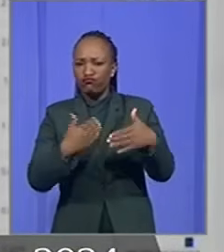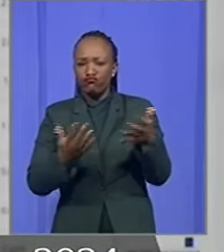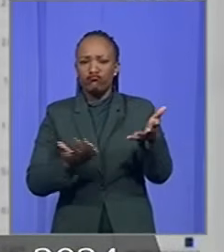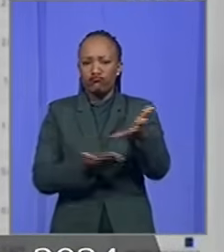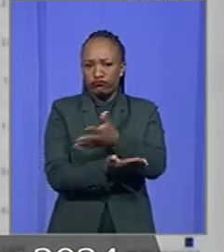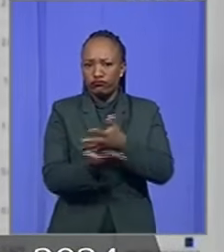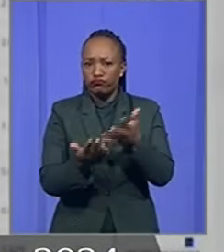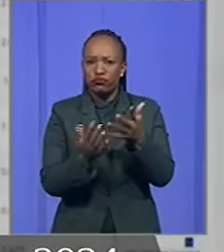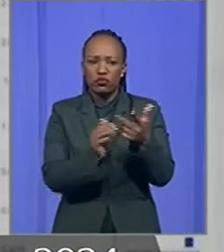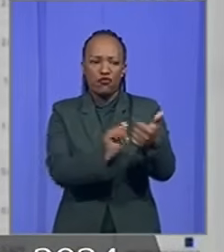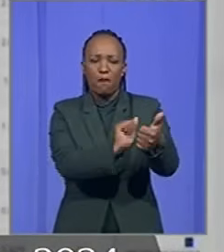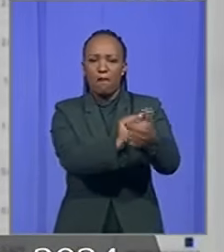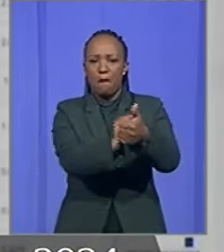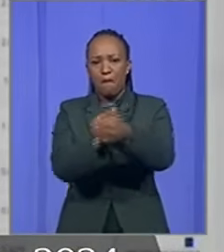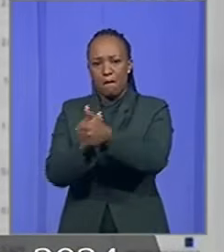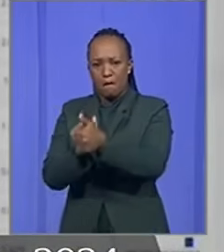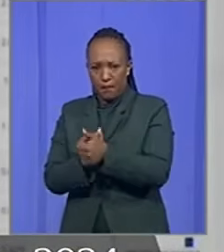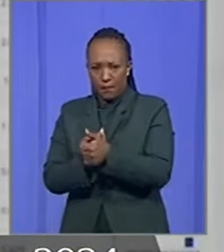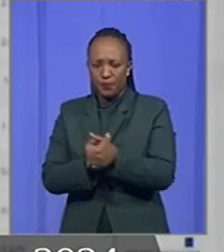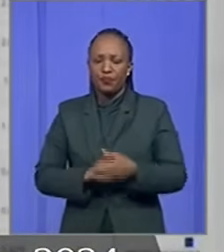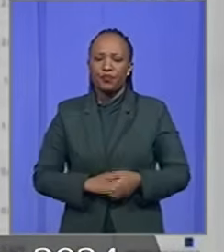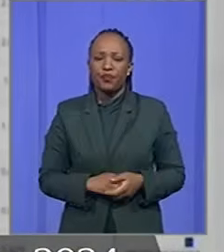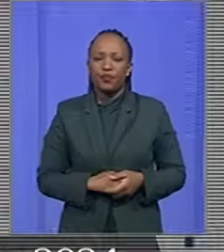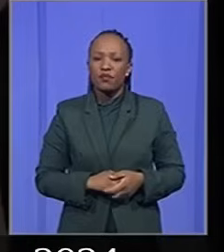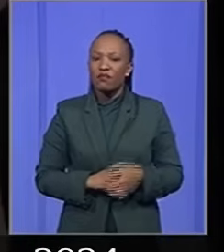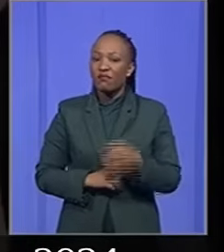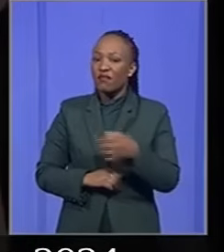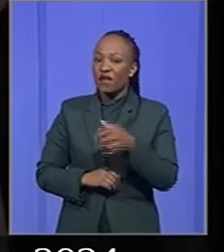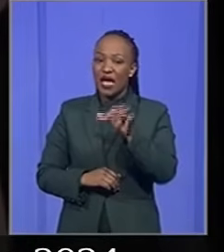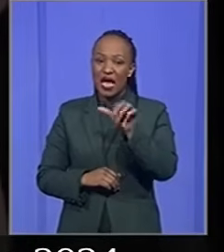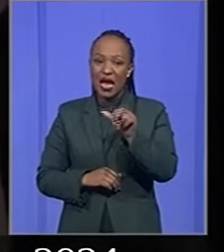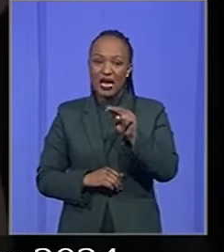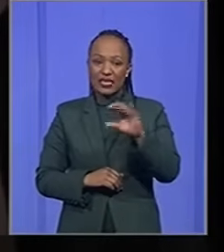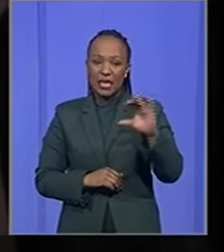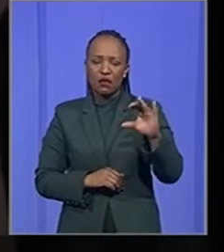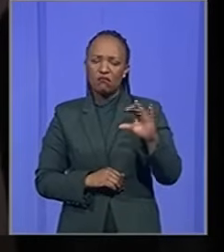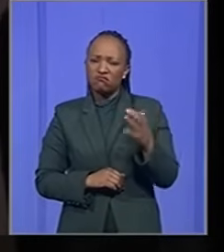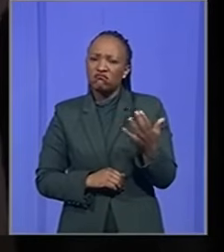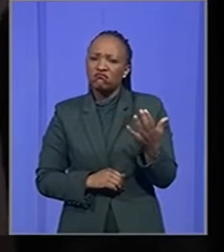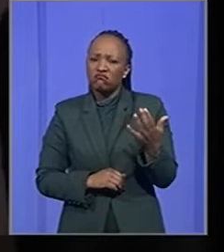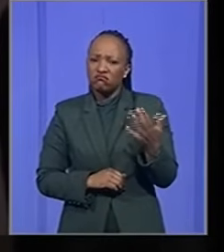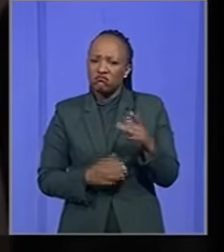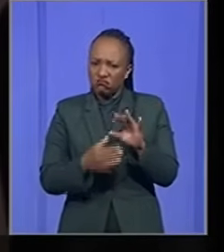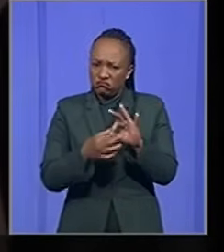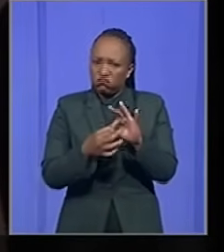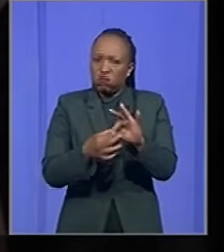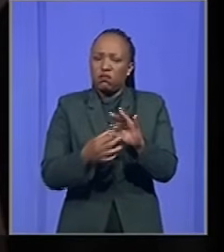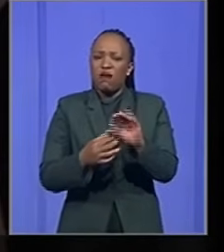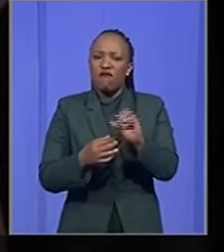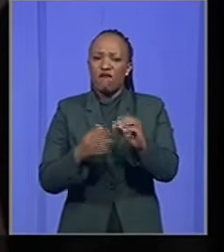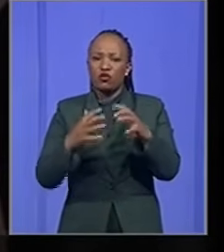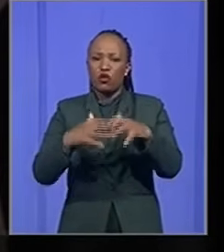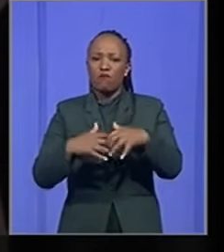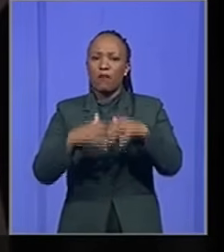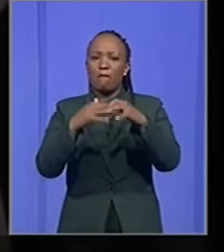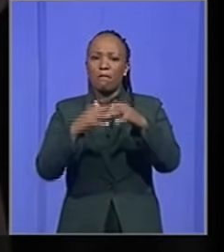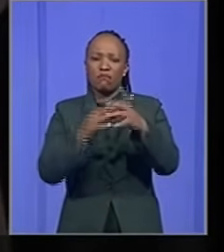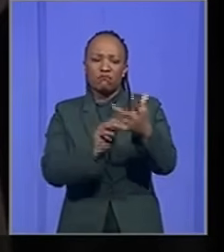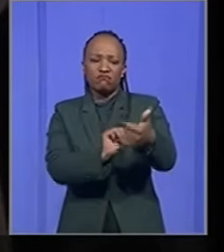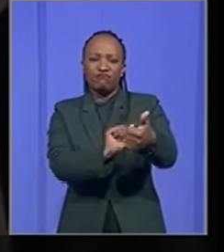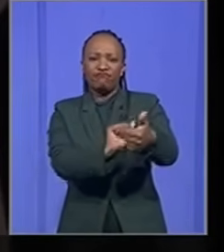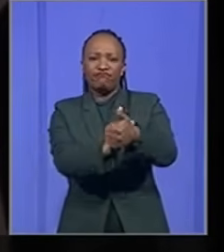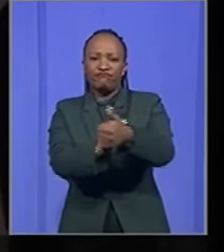The ANC is committed to the formation of a government that reflects the will of the